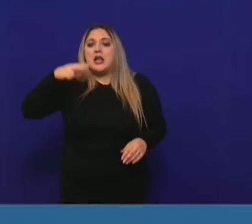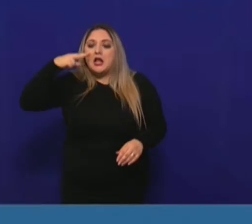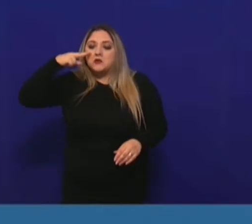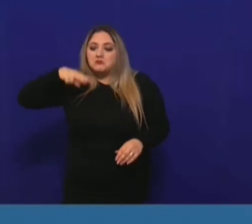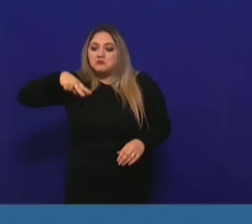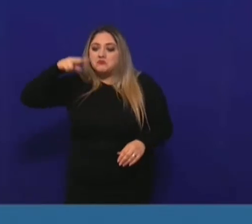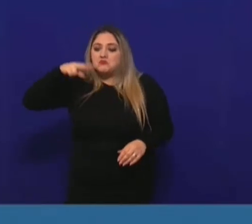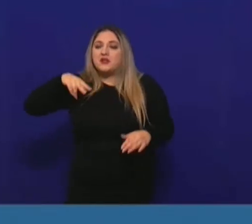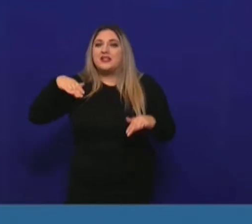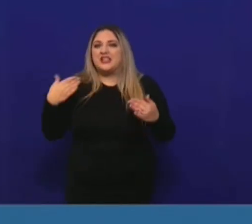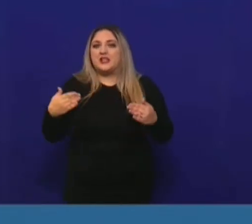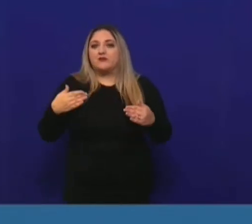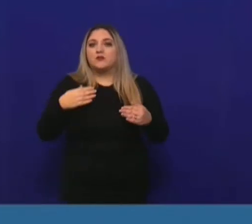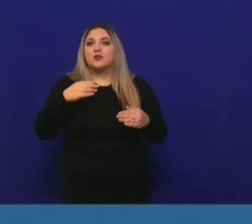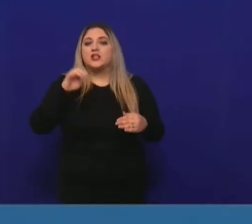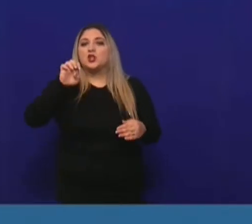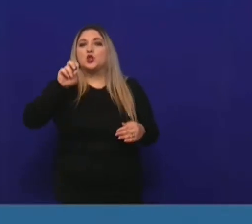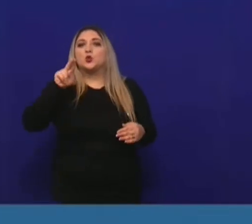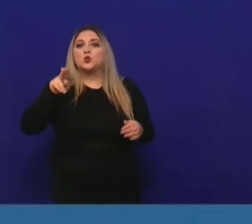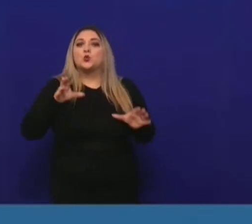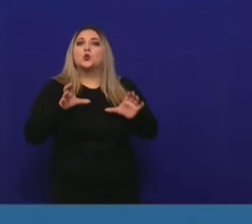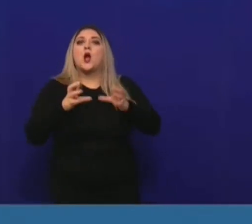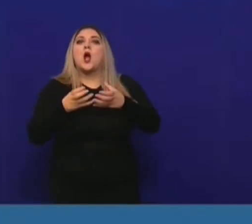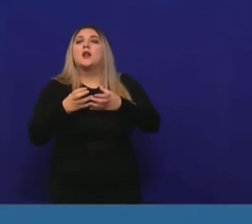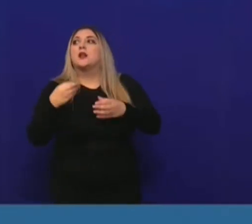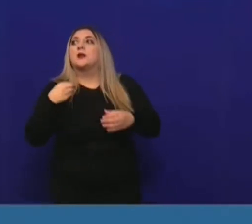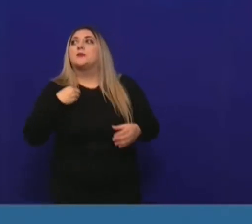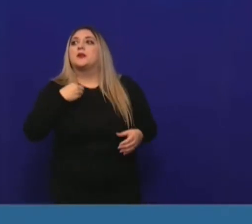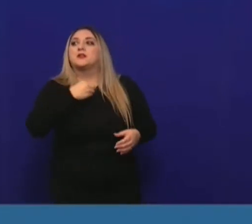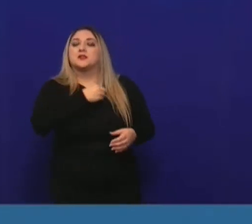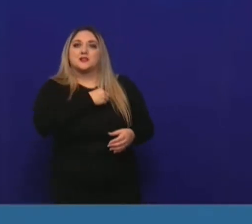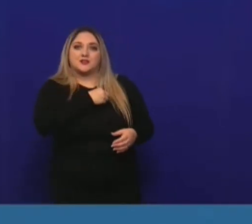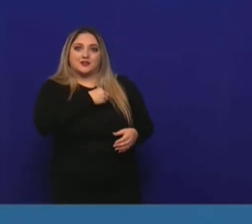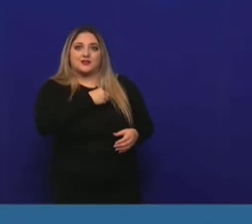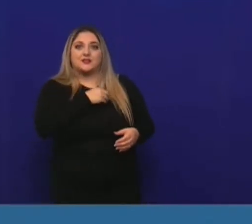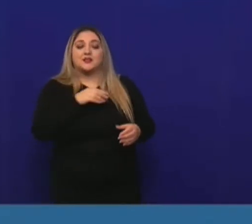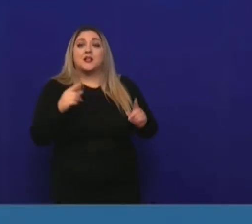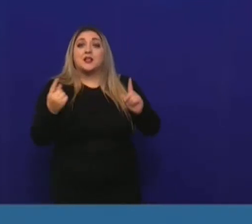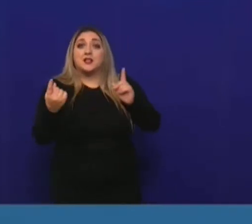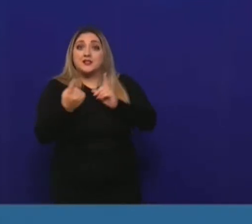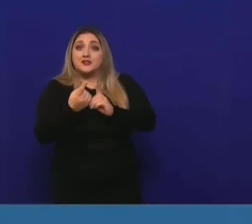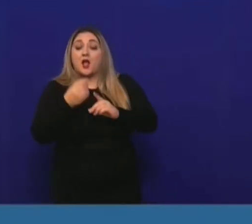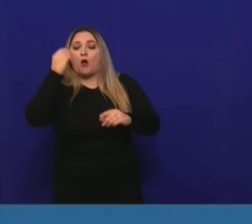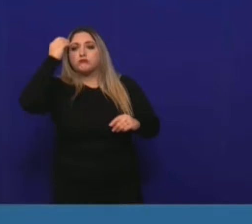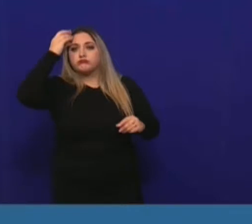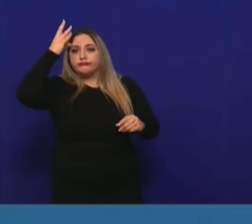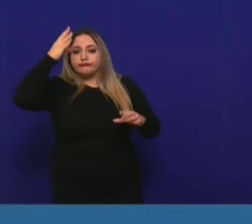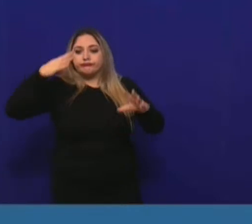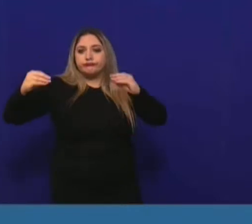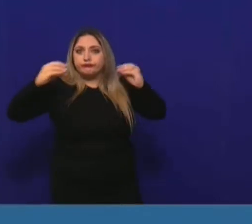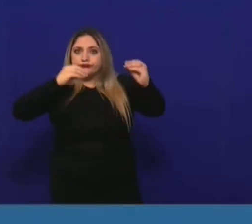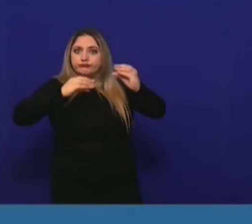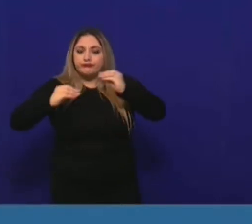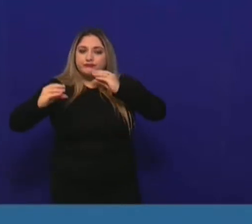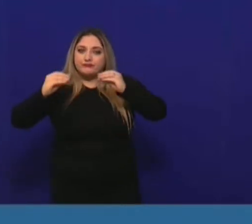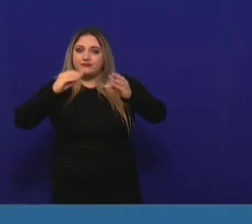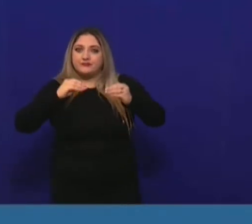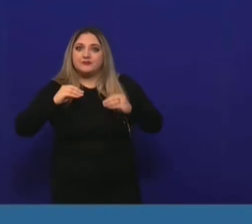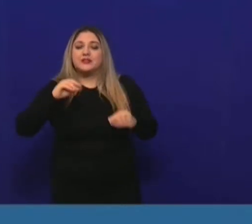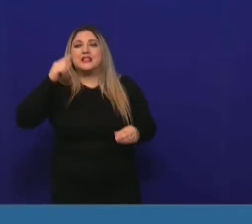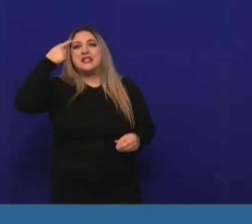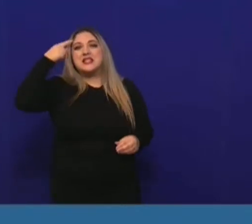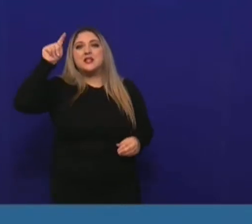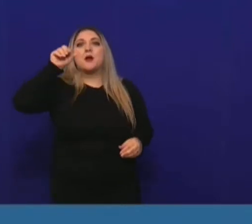għandek l-European Medicines Agency li qed tlaqqa wkoll l-esperti minn kull member state biex jiddiskutu wkoll l-AstraZeneca